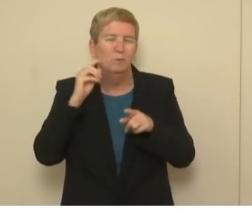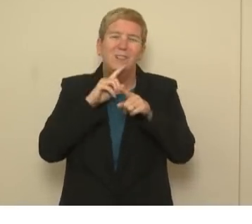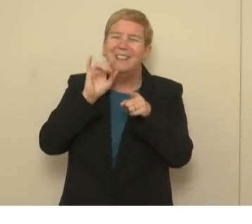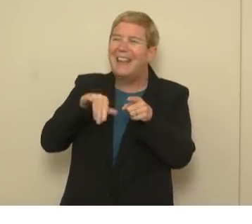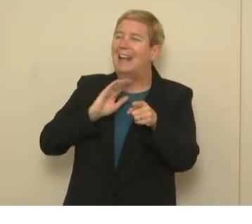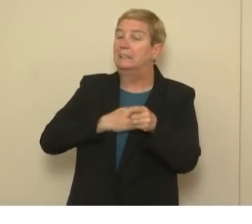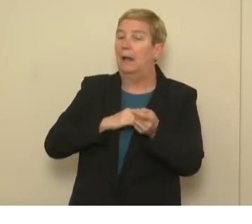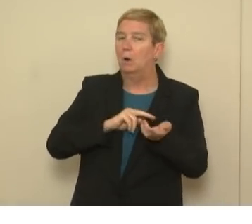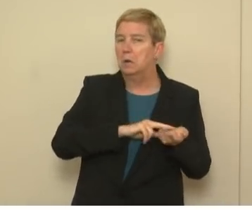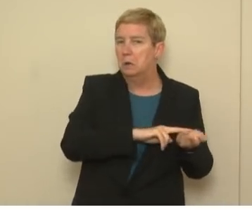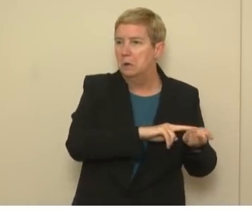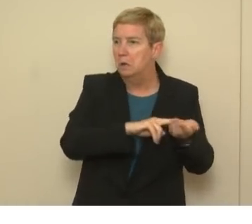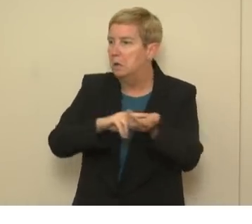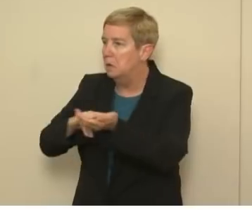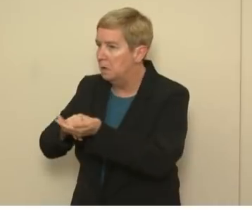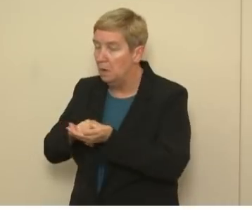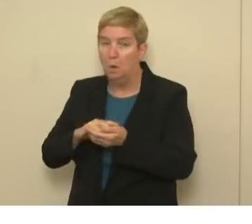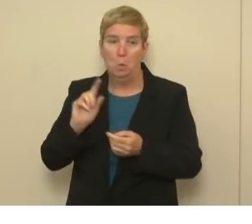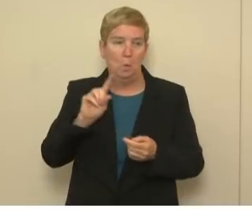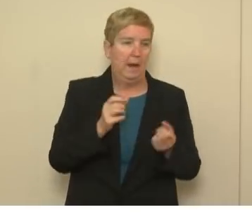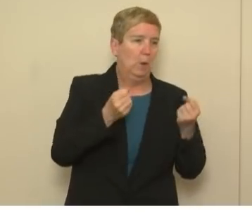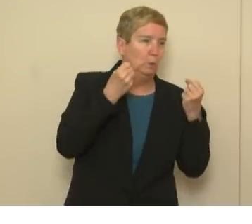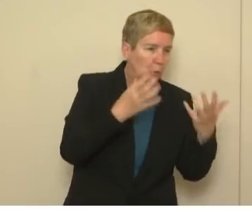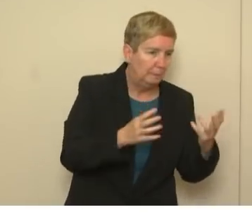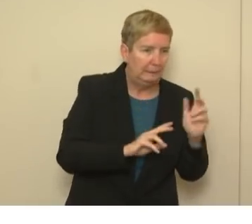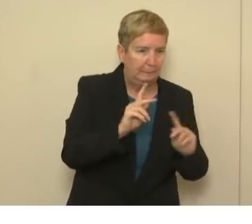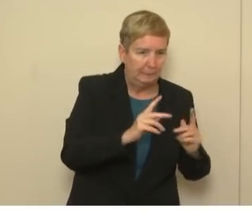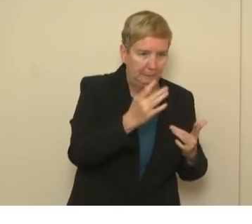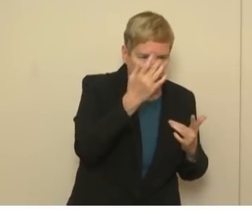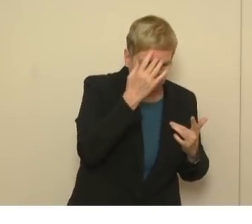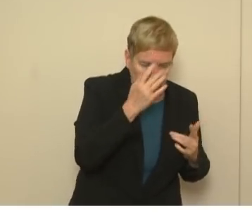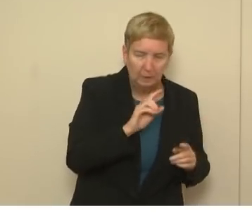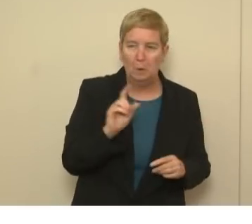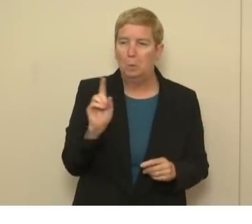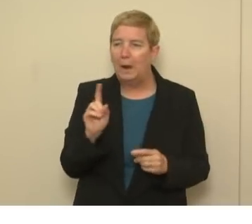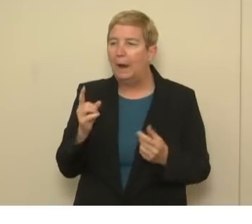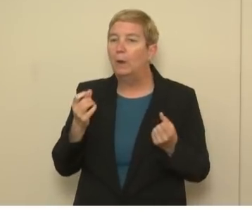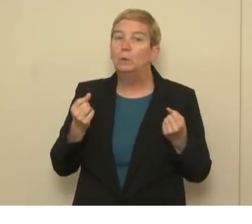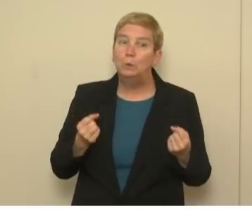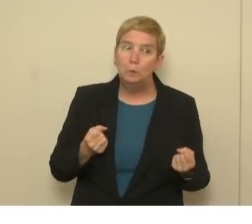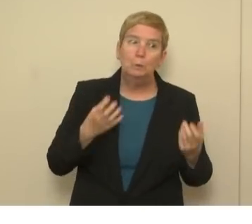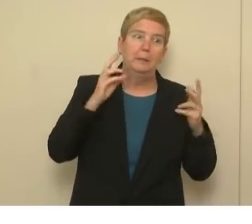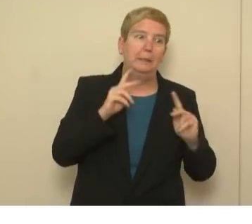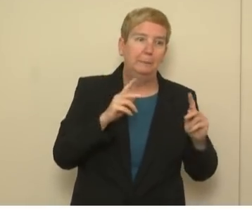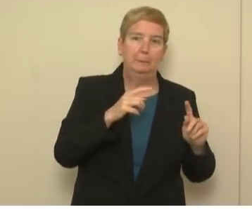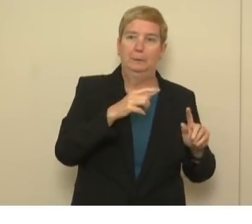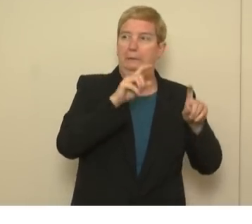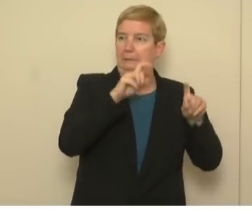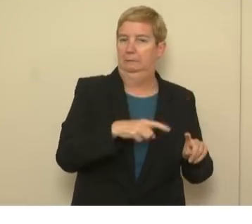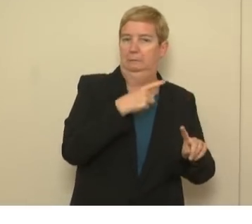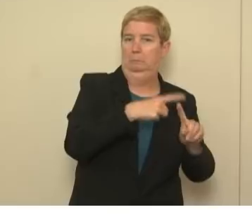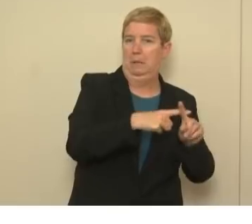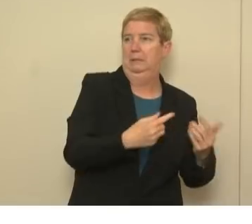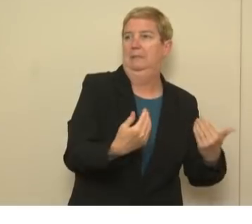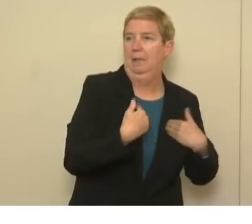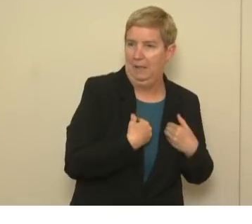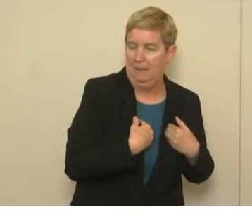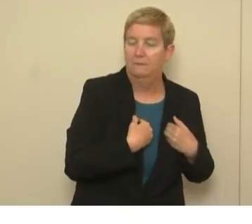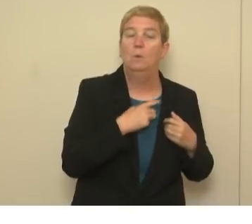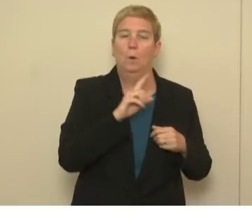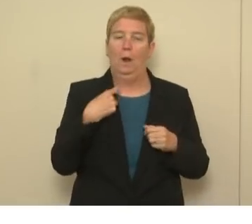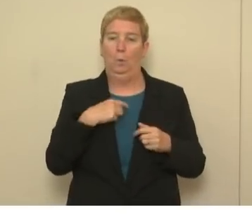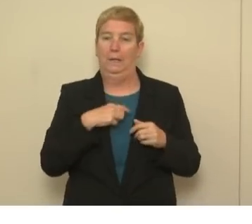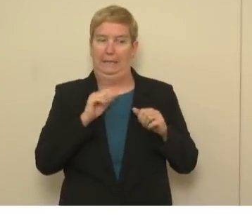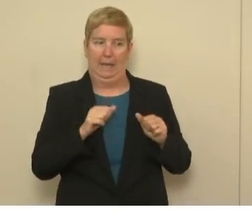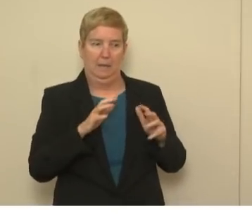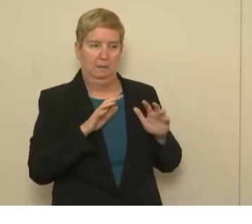of where we have too many cases, where we have too high of a positivity rate, so we can intervene and keep